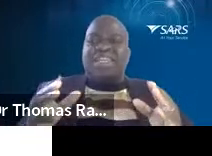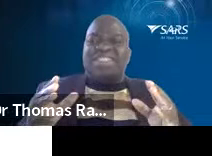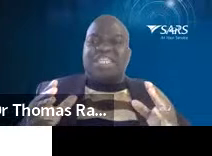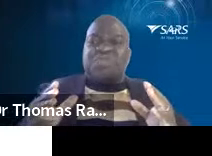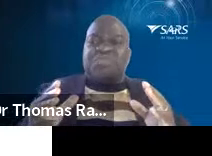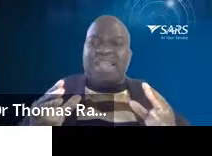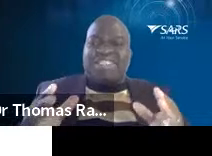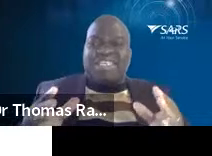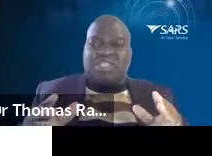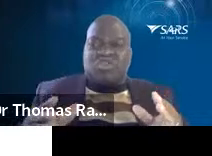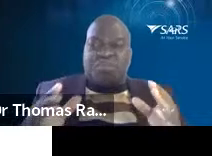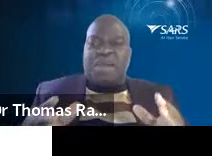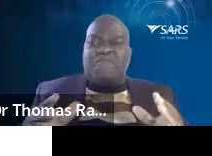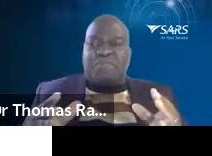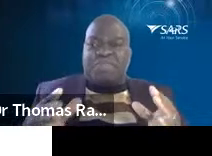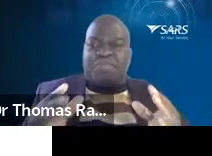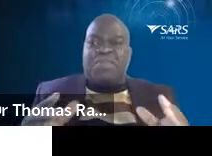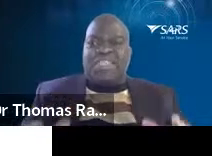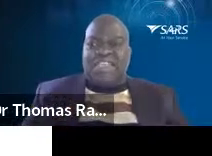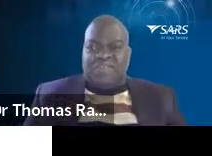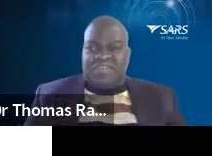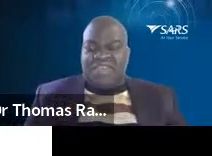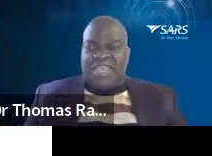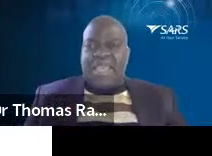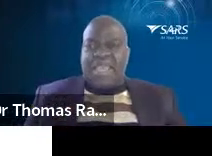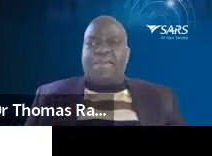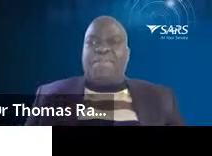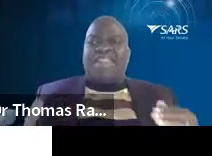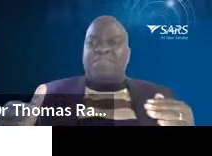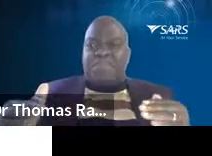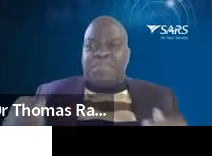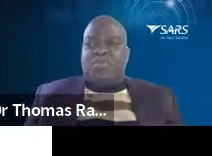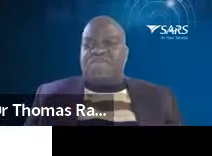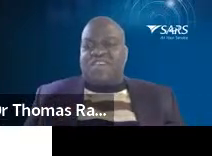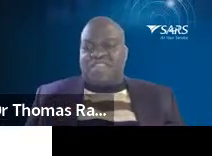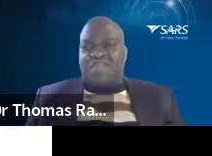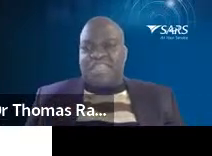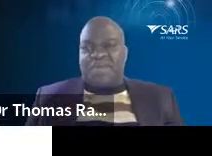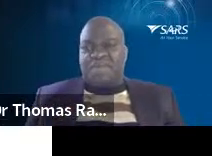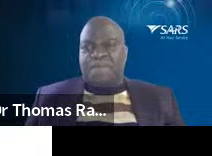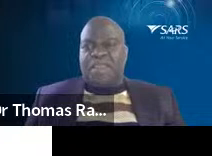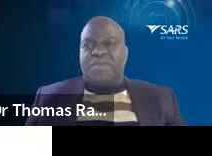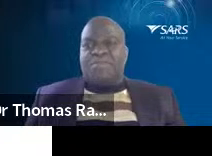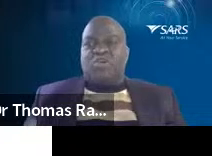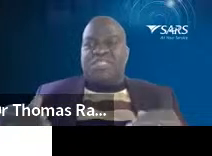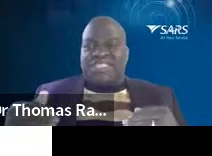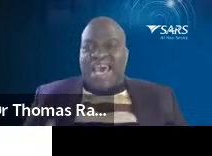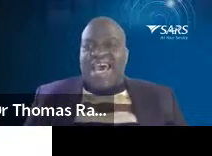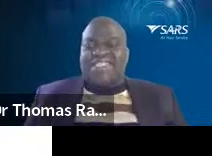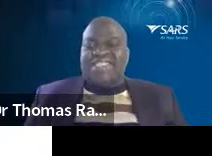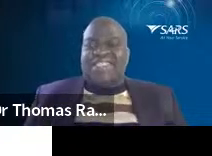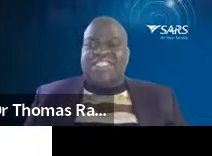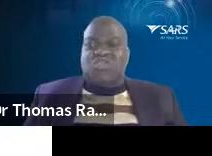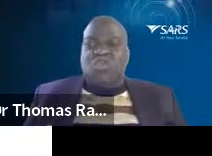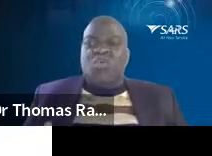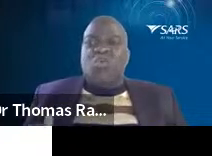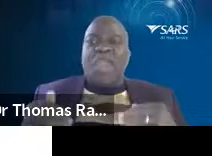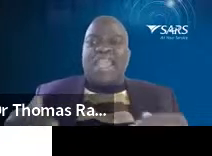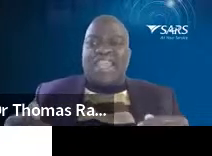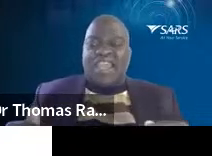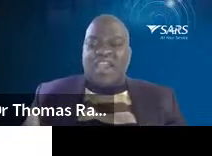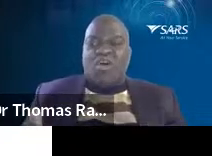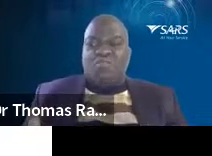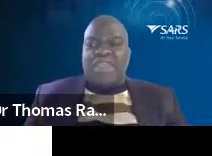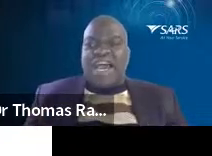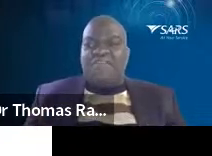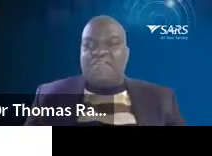this is what is expected from the public service by the people of South Africa, because SARS is doing